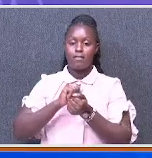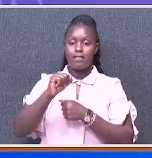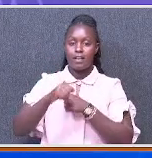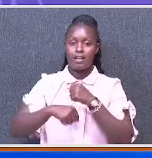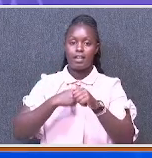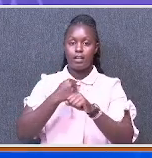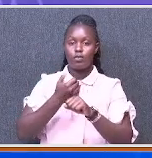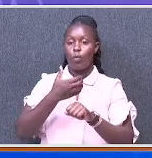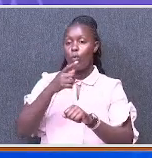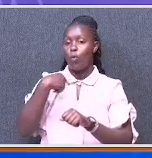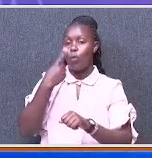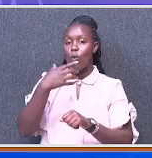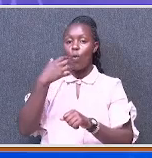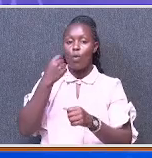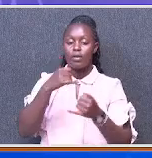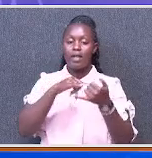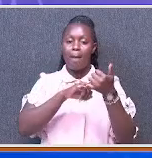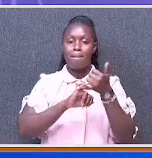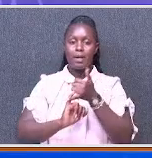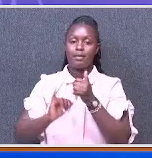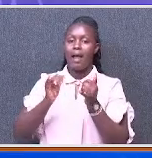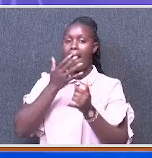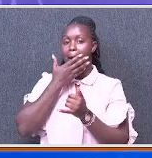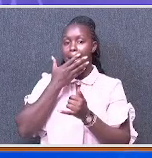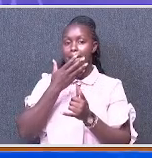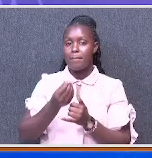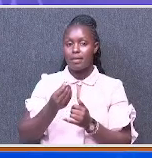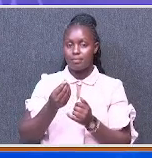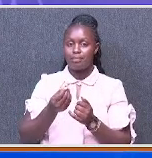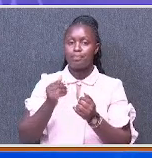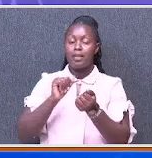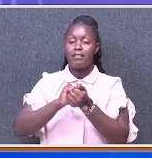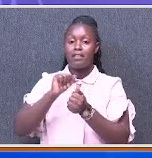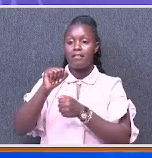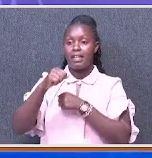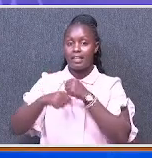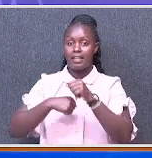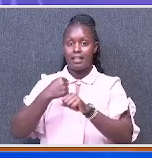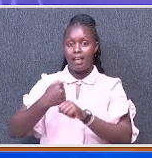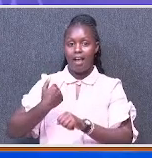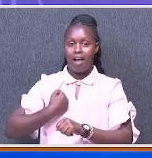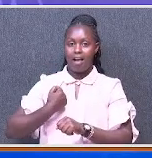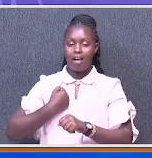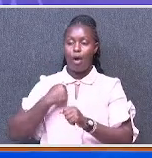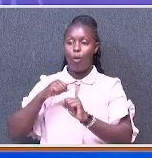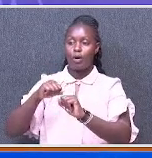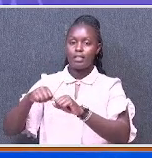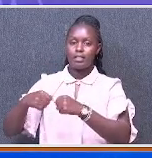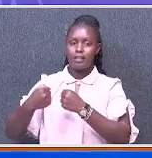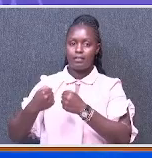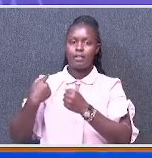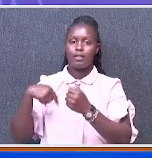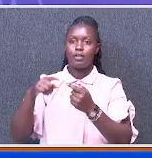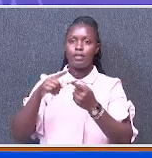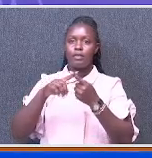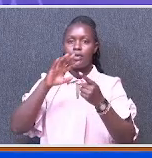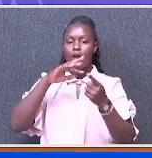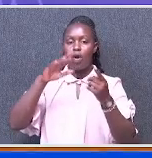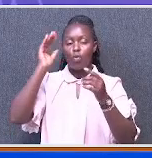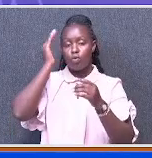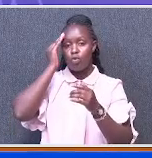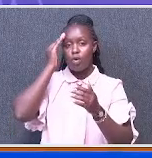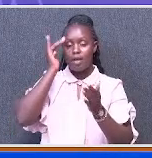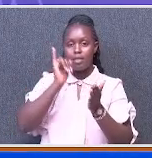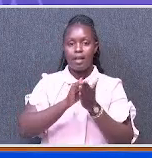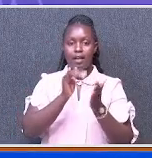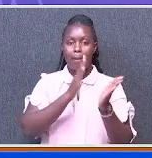Merku Lilikol by her parents. The 15-year-old girl was forced to escape from home to find refuge with the area chief upon realizing that the